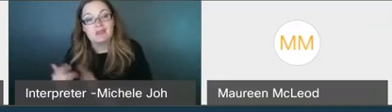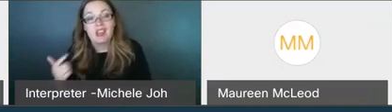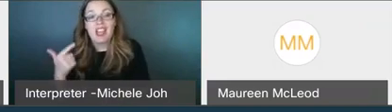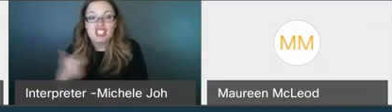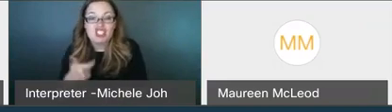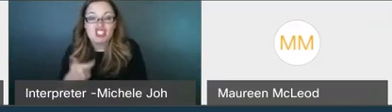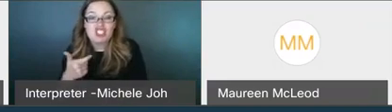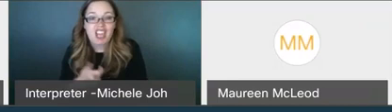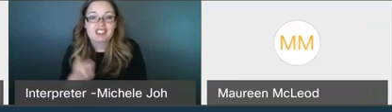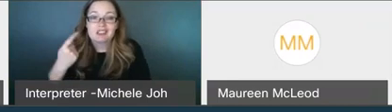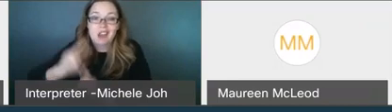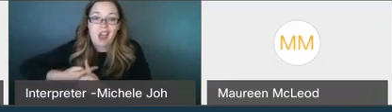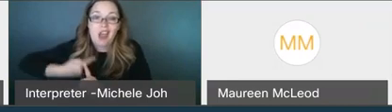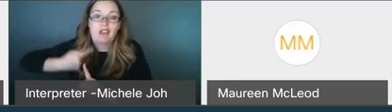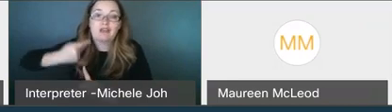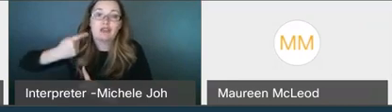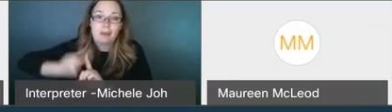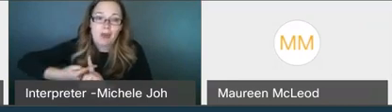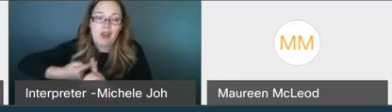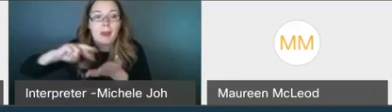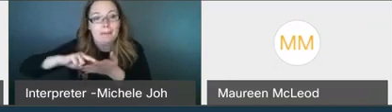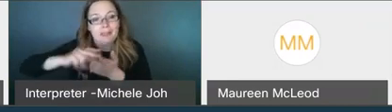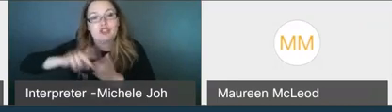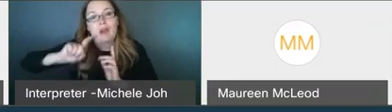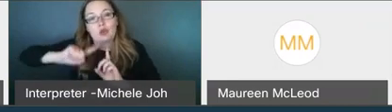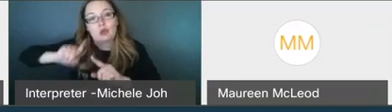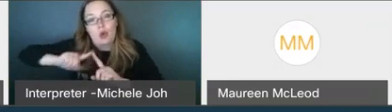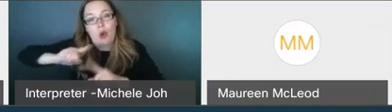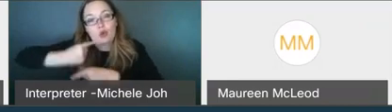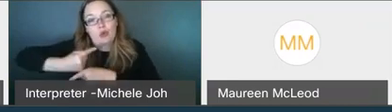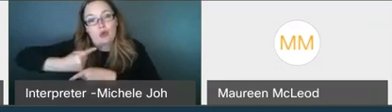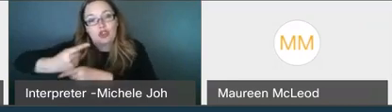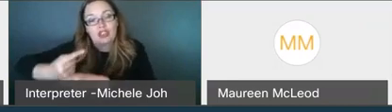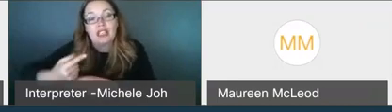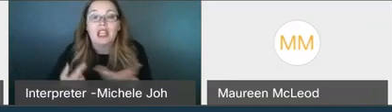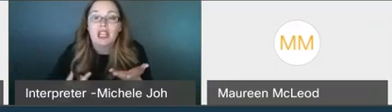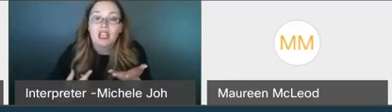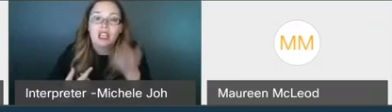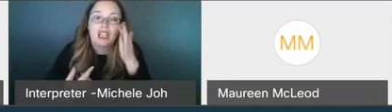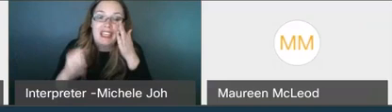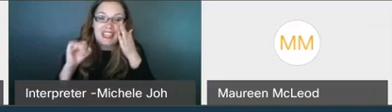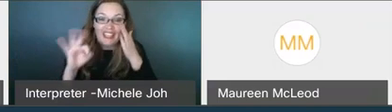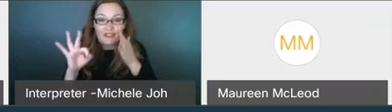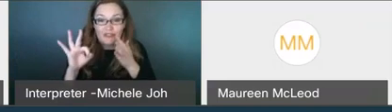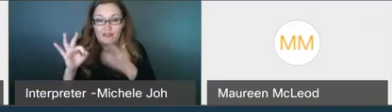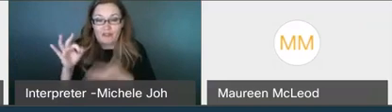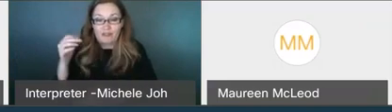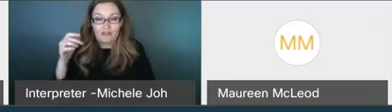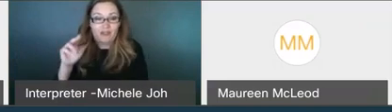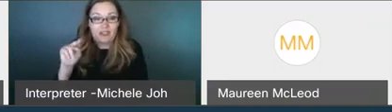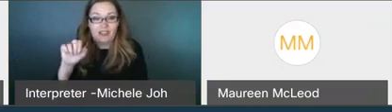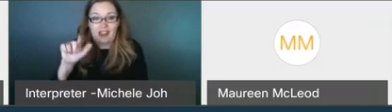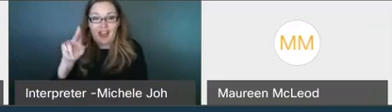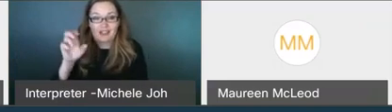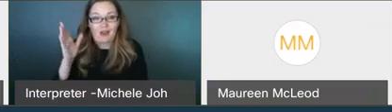month. Again, there's a meaning of maintenance treatment. Unfortunately, after people stop naltrexone, there's a 90% return to substance